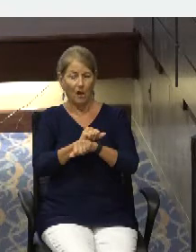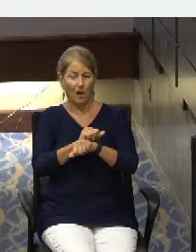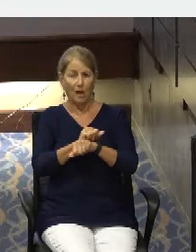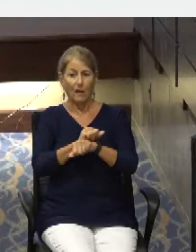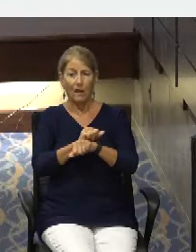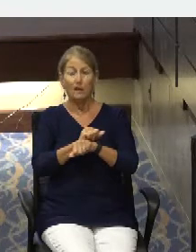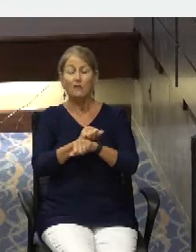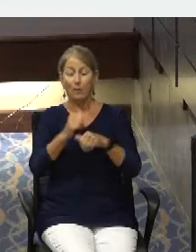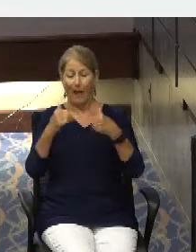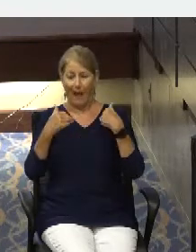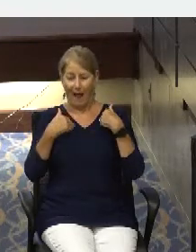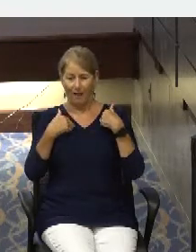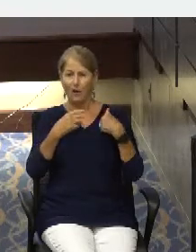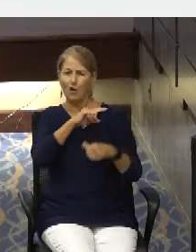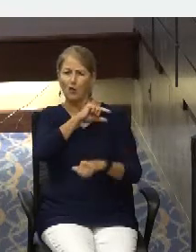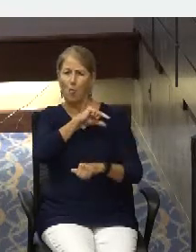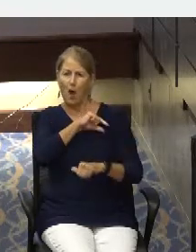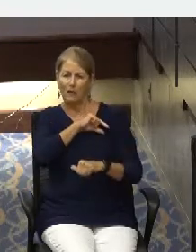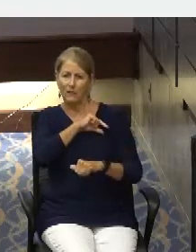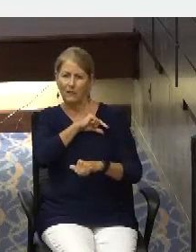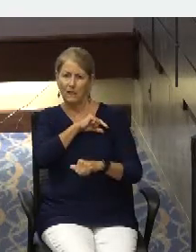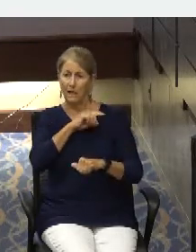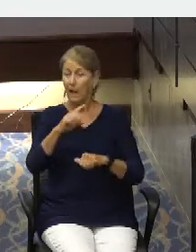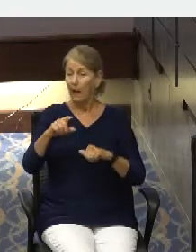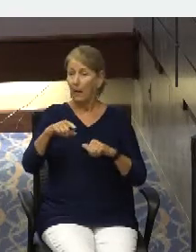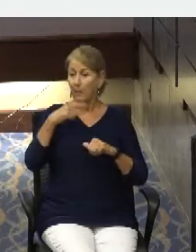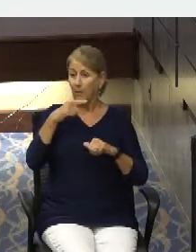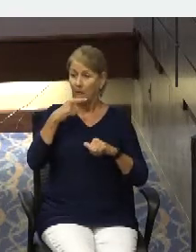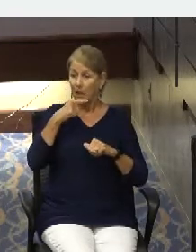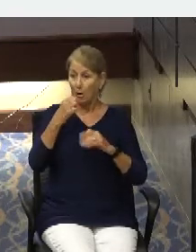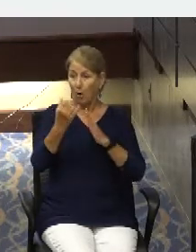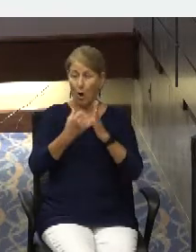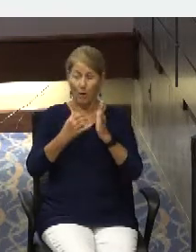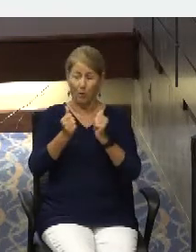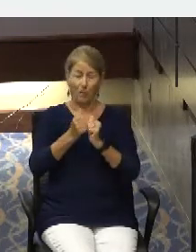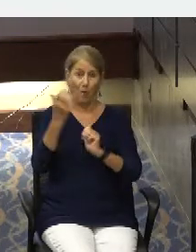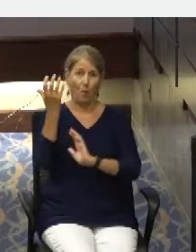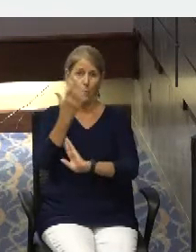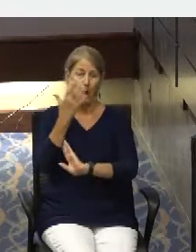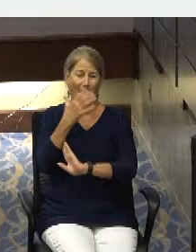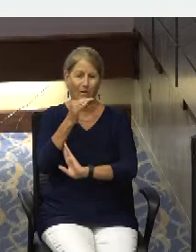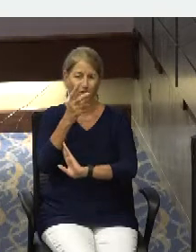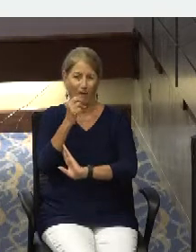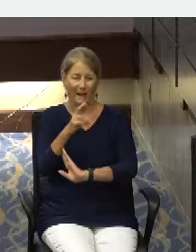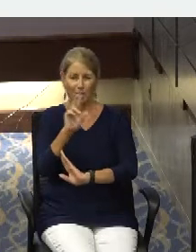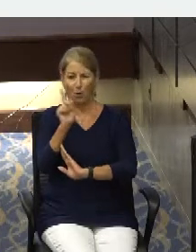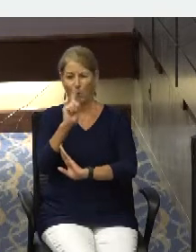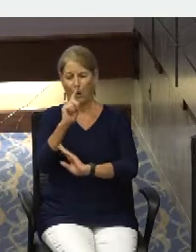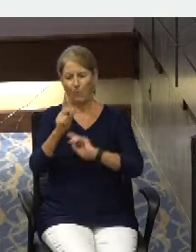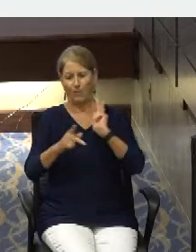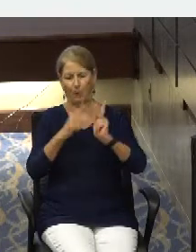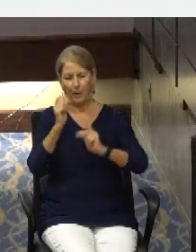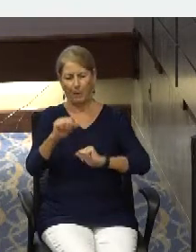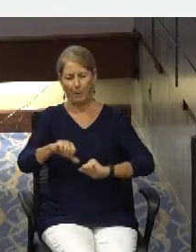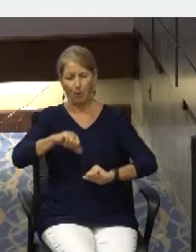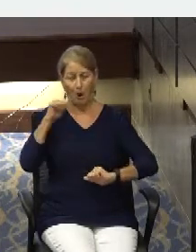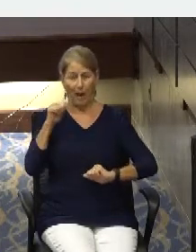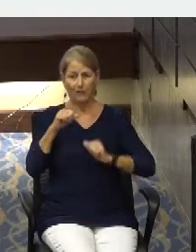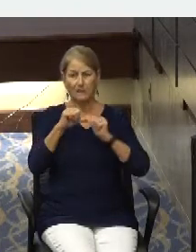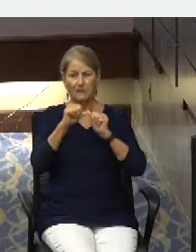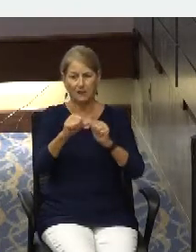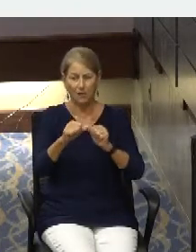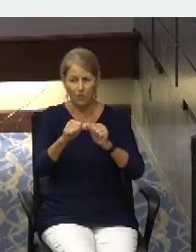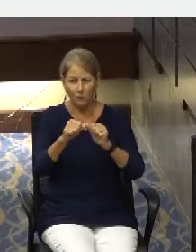quality public art with a wow factor that city, stakeholders, and community can be proud of, and then continuing to build a